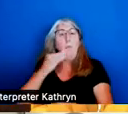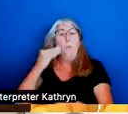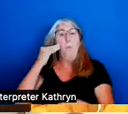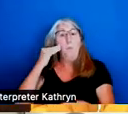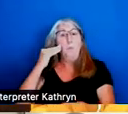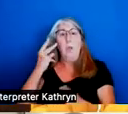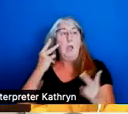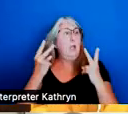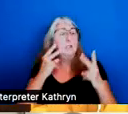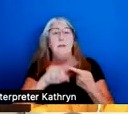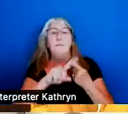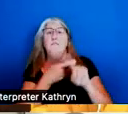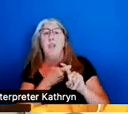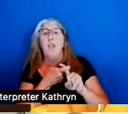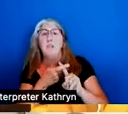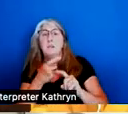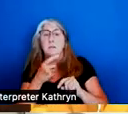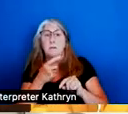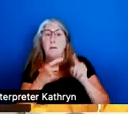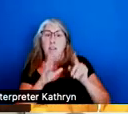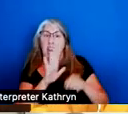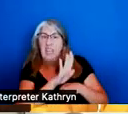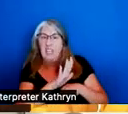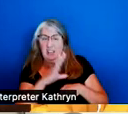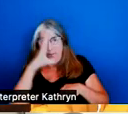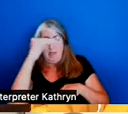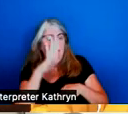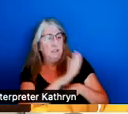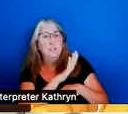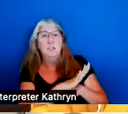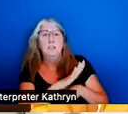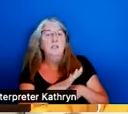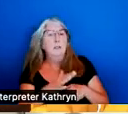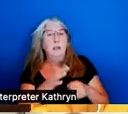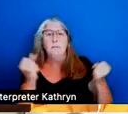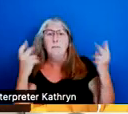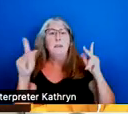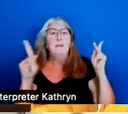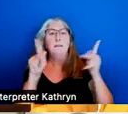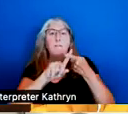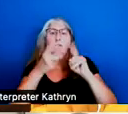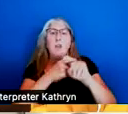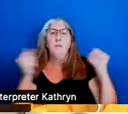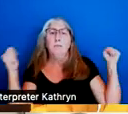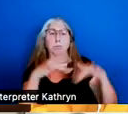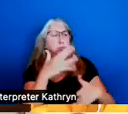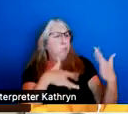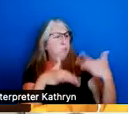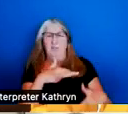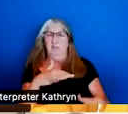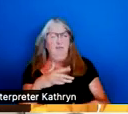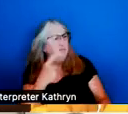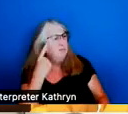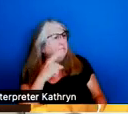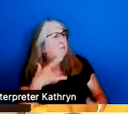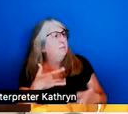I see all his friends and they have music. It was a big thing going on. And I say, what's going on?